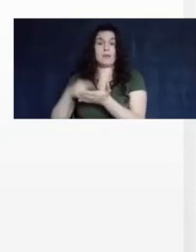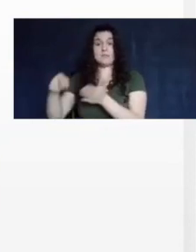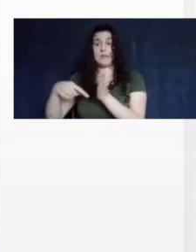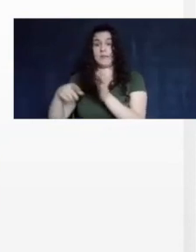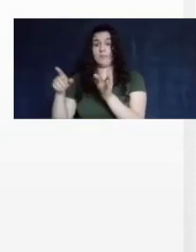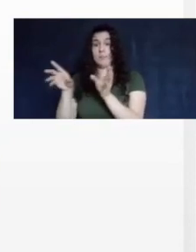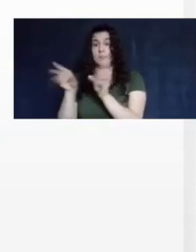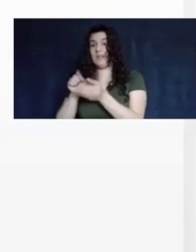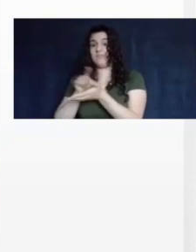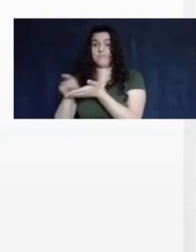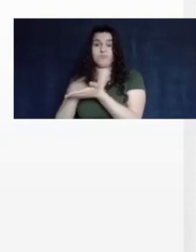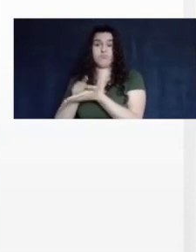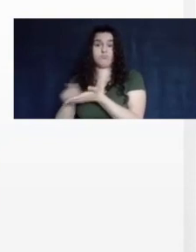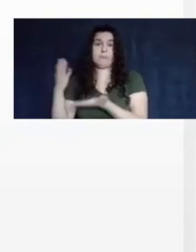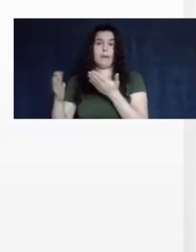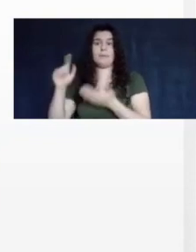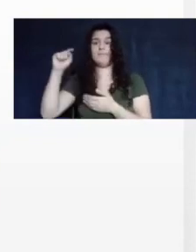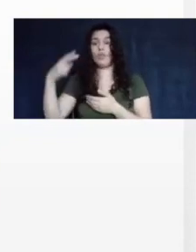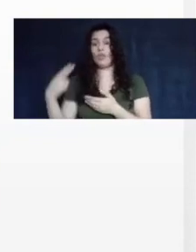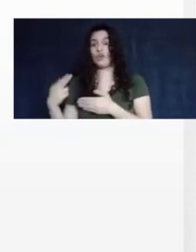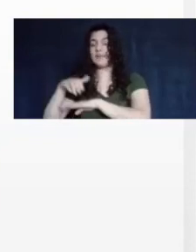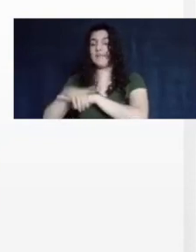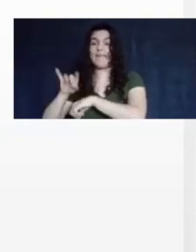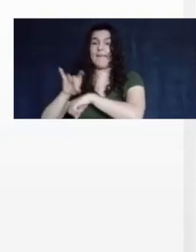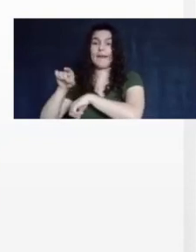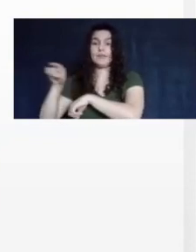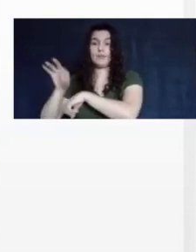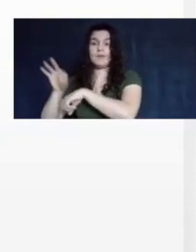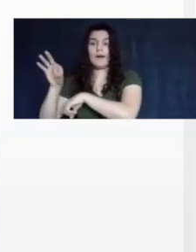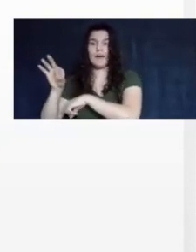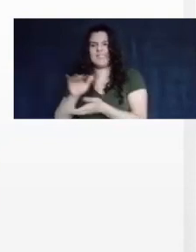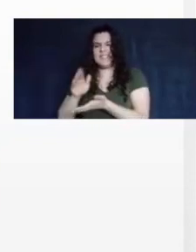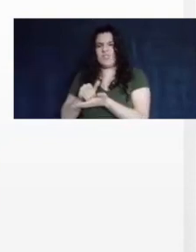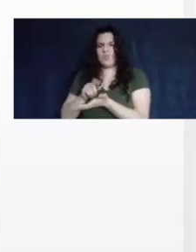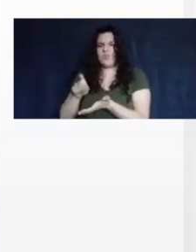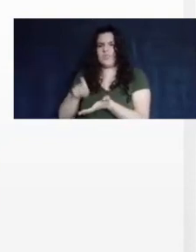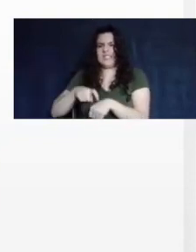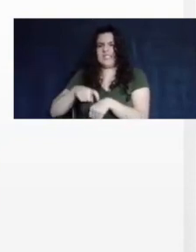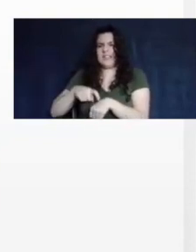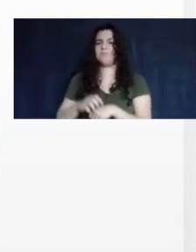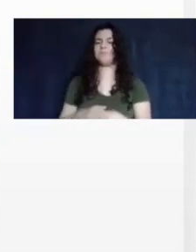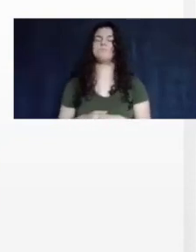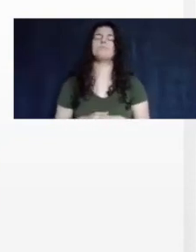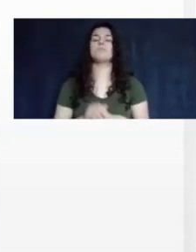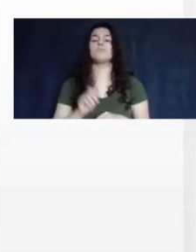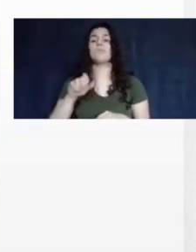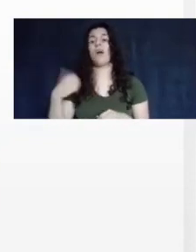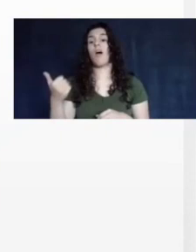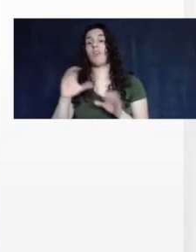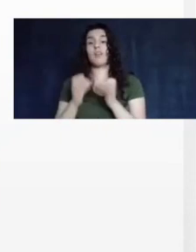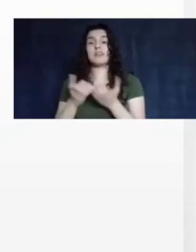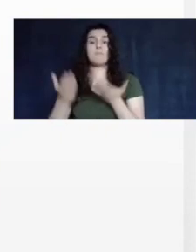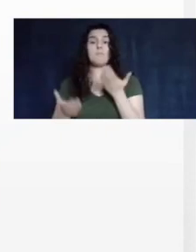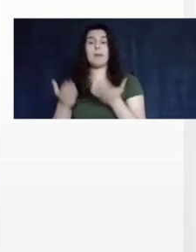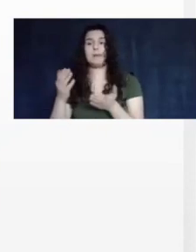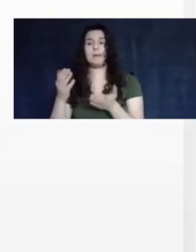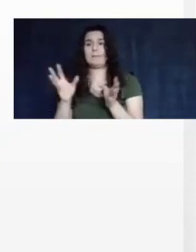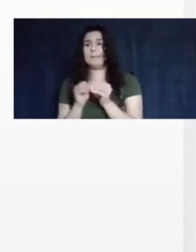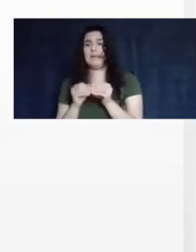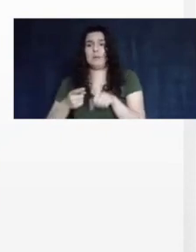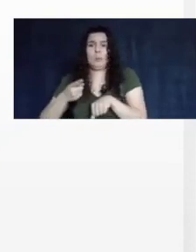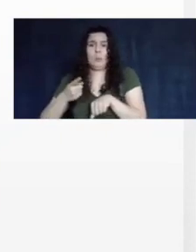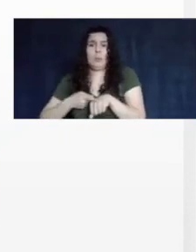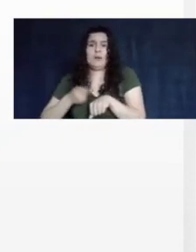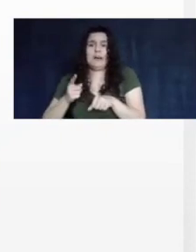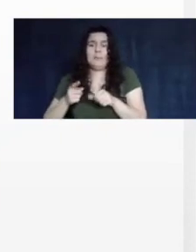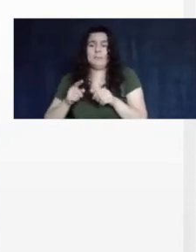let's say Thursday night from 8 to 9 Central Time. Others might meet once at the beginning of the course and then not